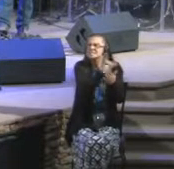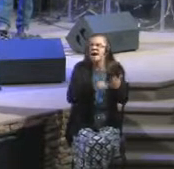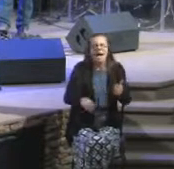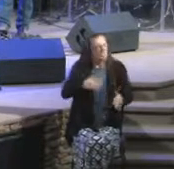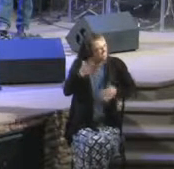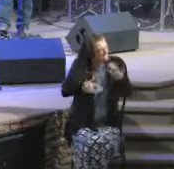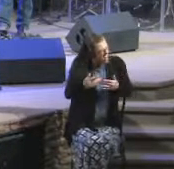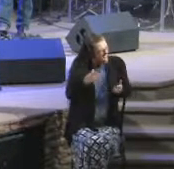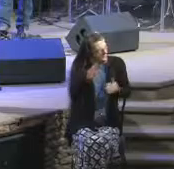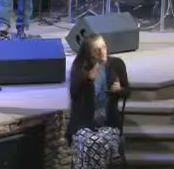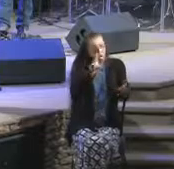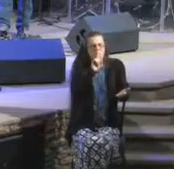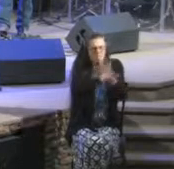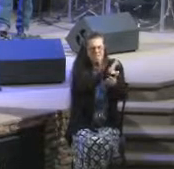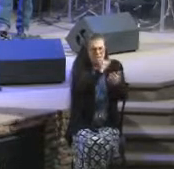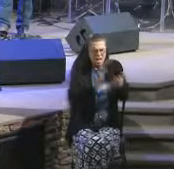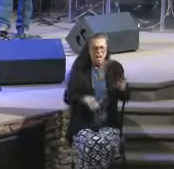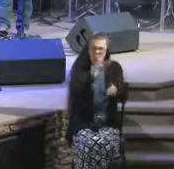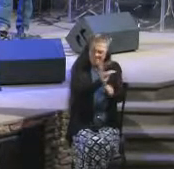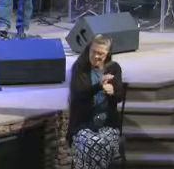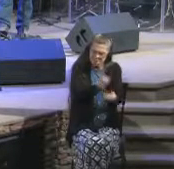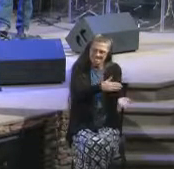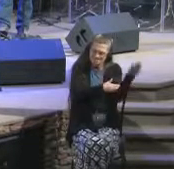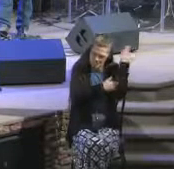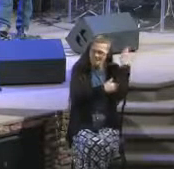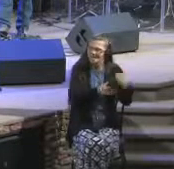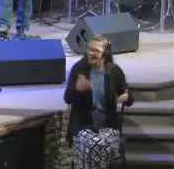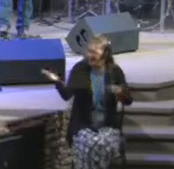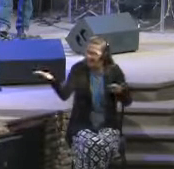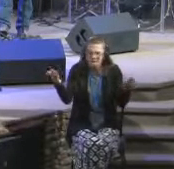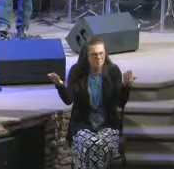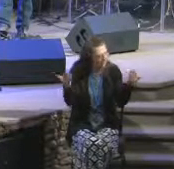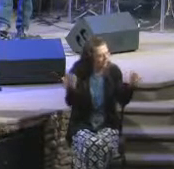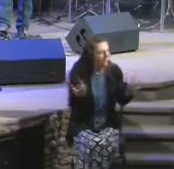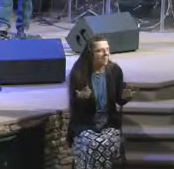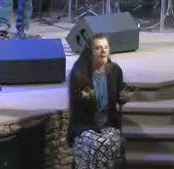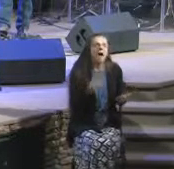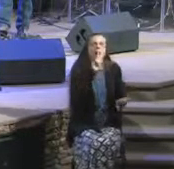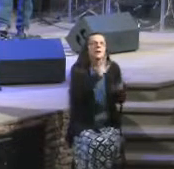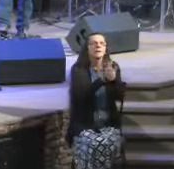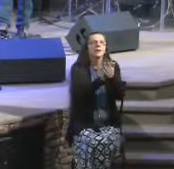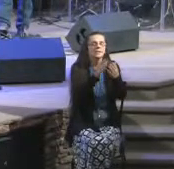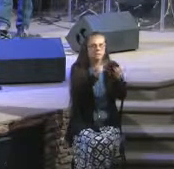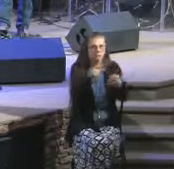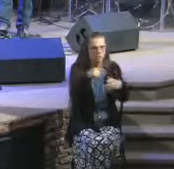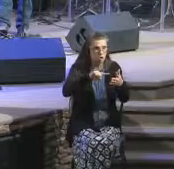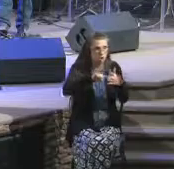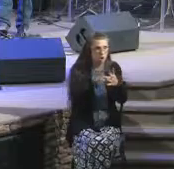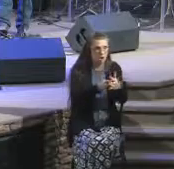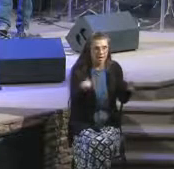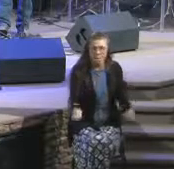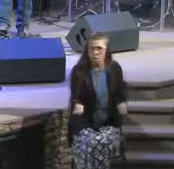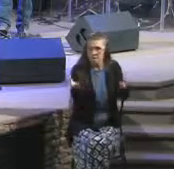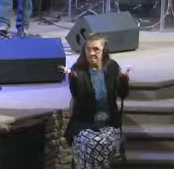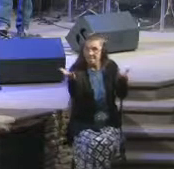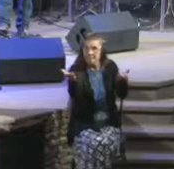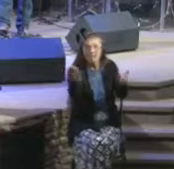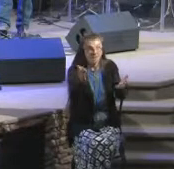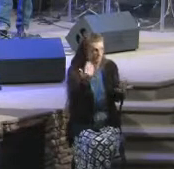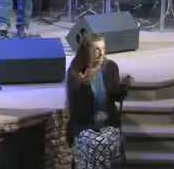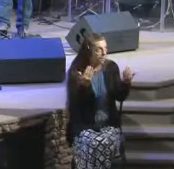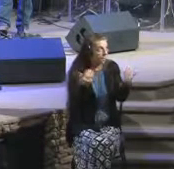praising the Lord this morning. I want somebody to get with me today. Our praise begins in our giving. How many knows that? Come on, church.